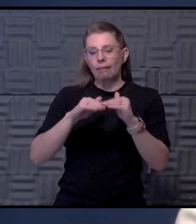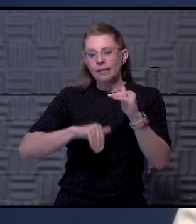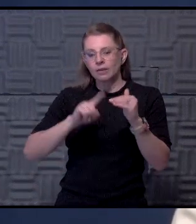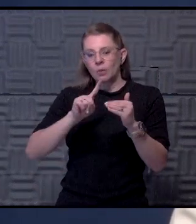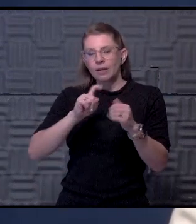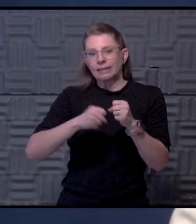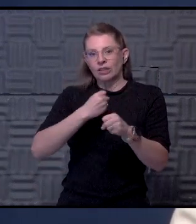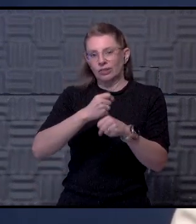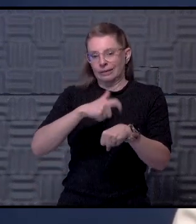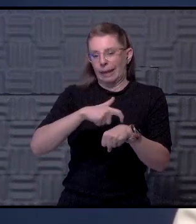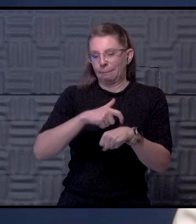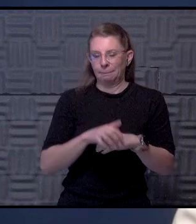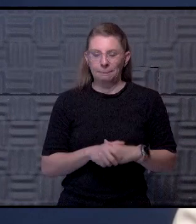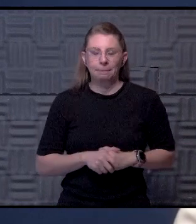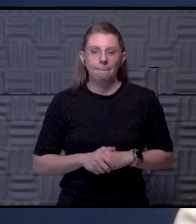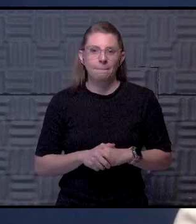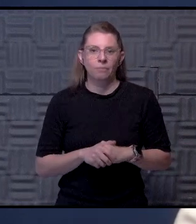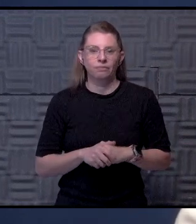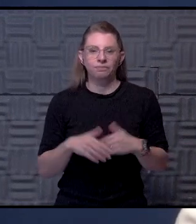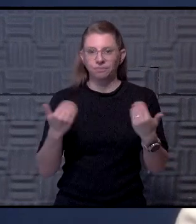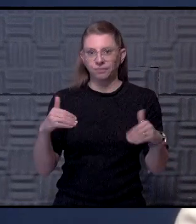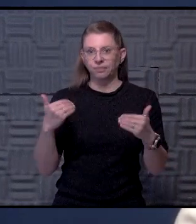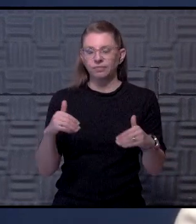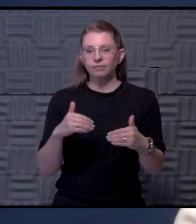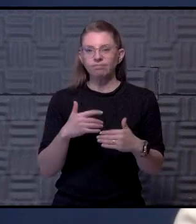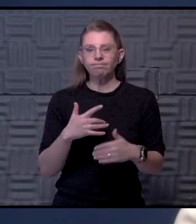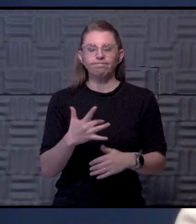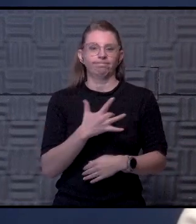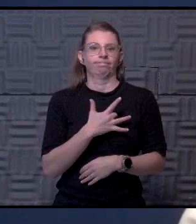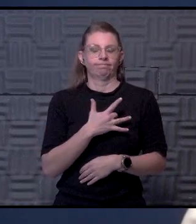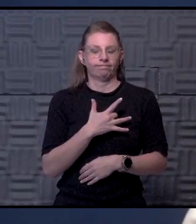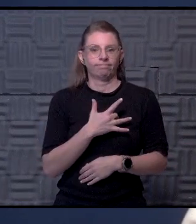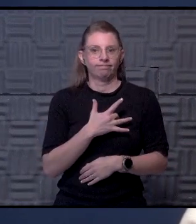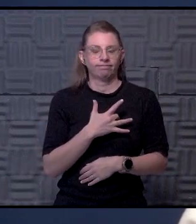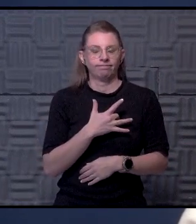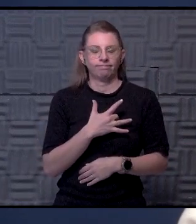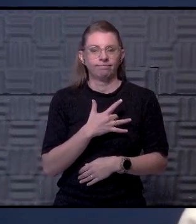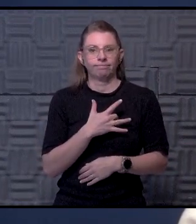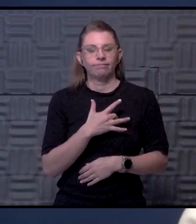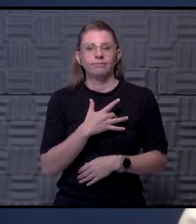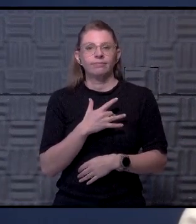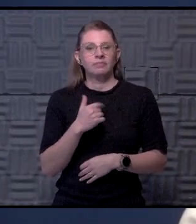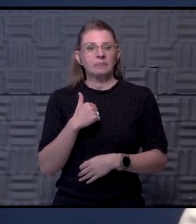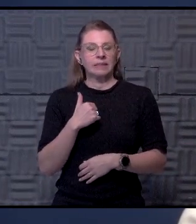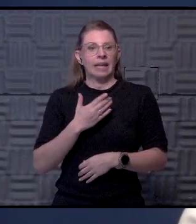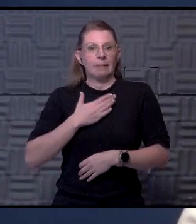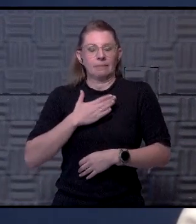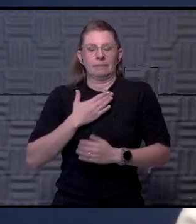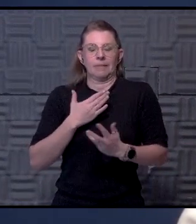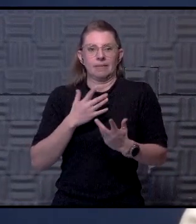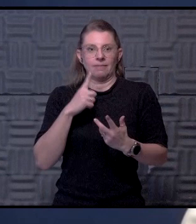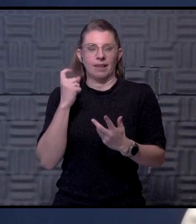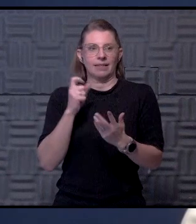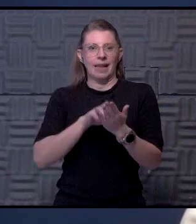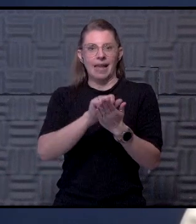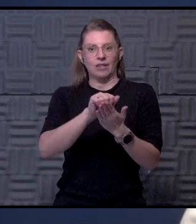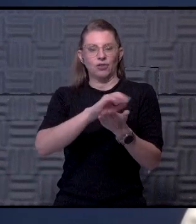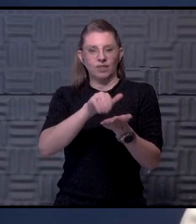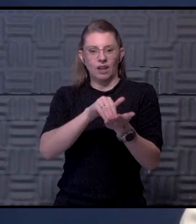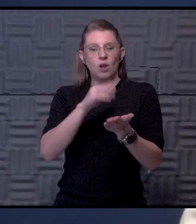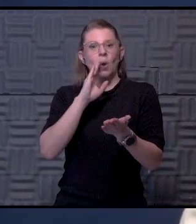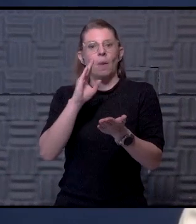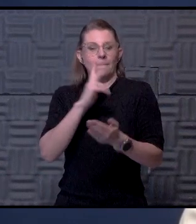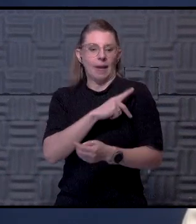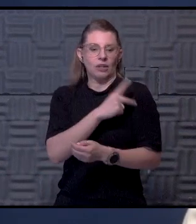that's something that's been very, very near and dear to me in the cancer center, because we know patients do a lot